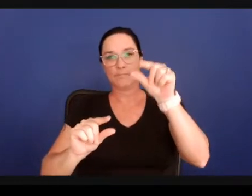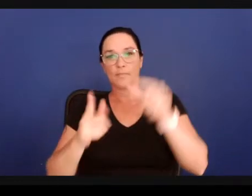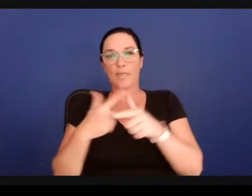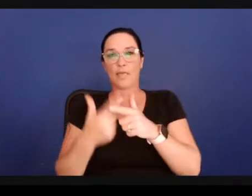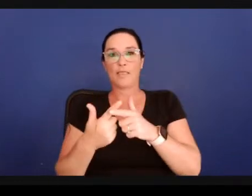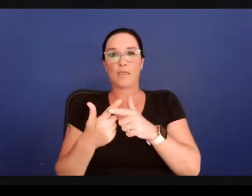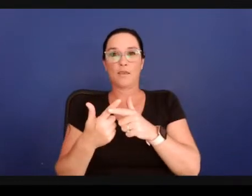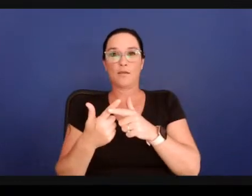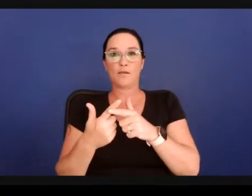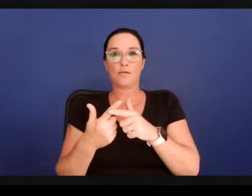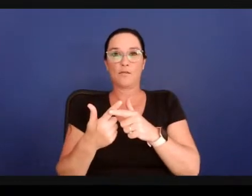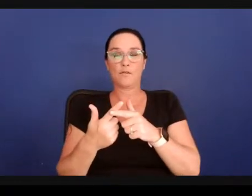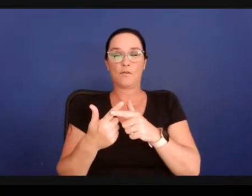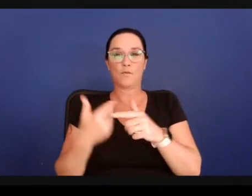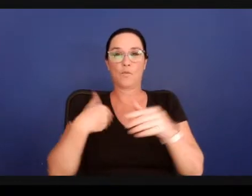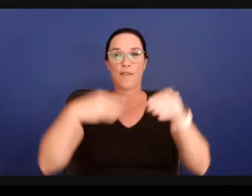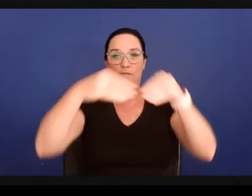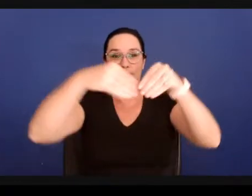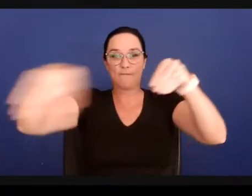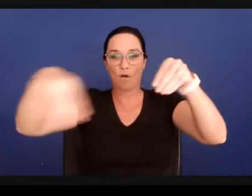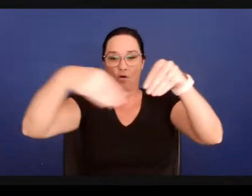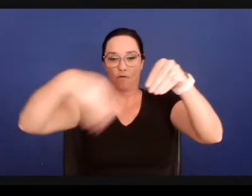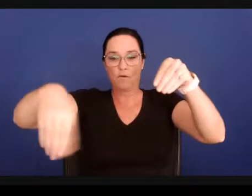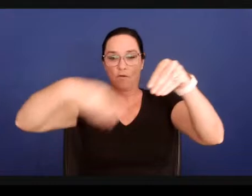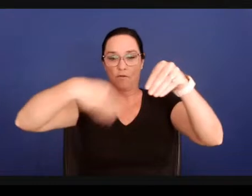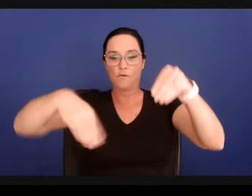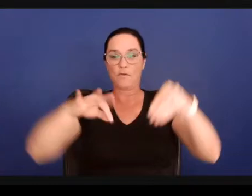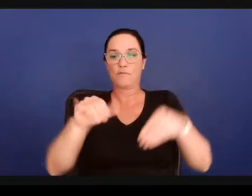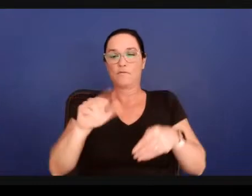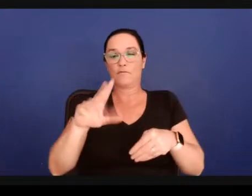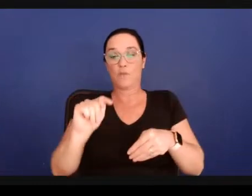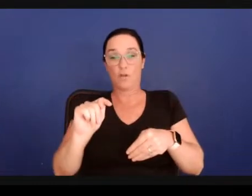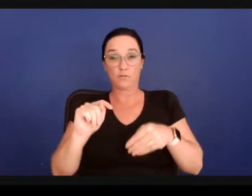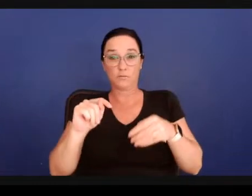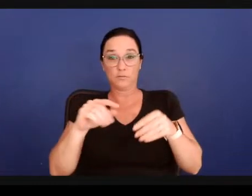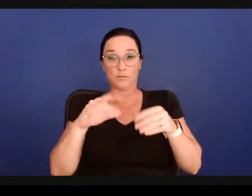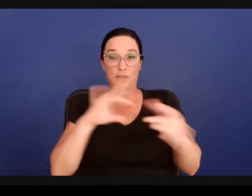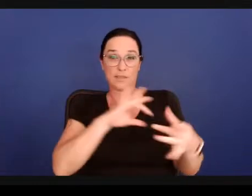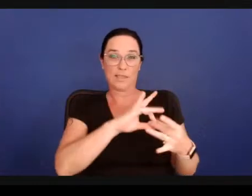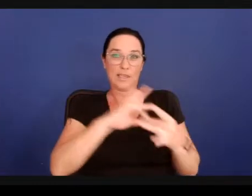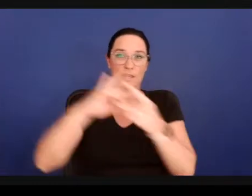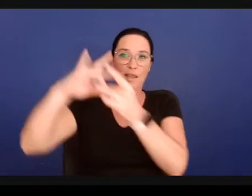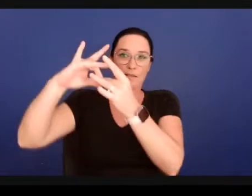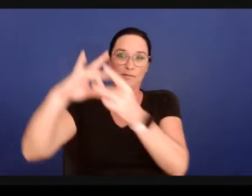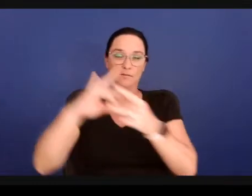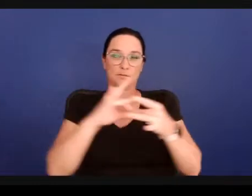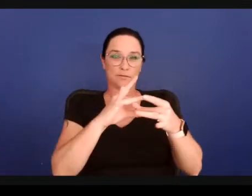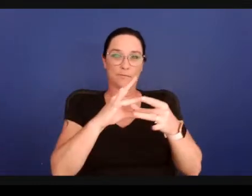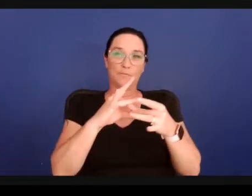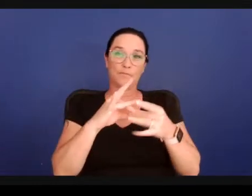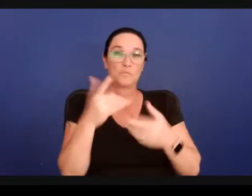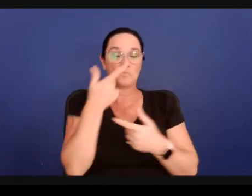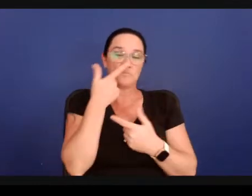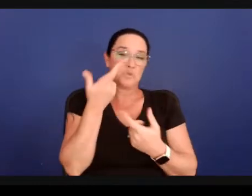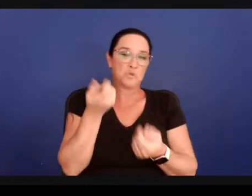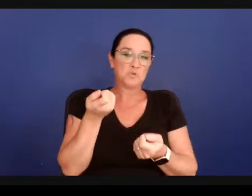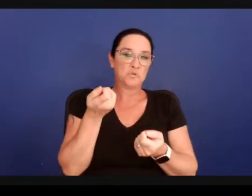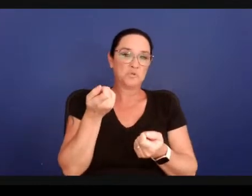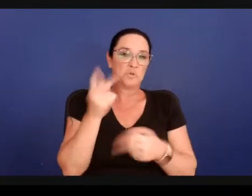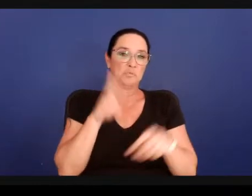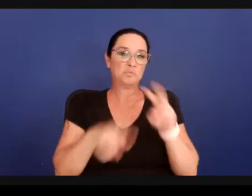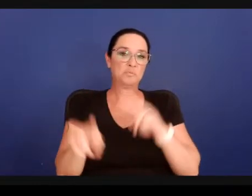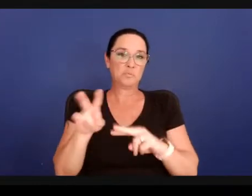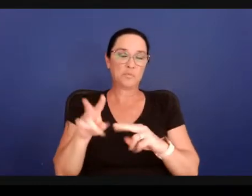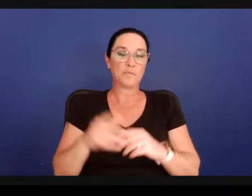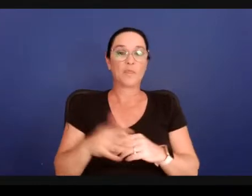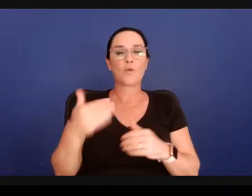of faults that connects the East Rift connector over, right? So that's interesting there as well. And we are